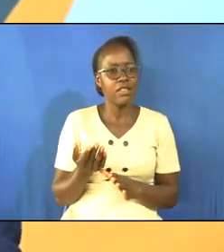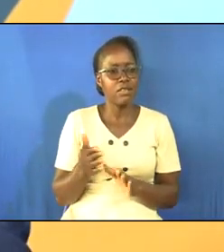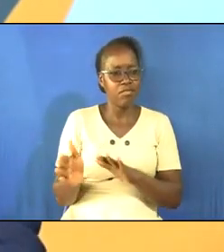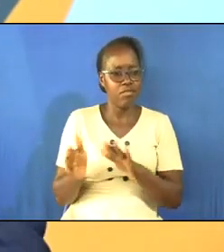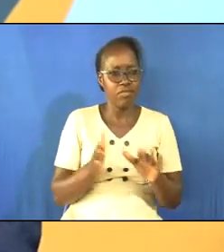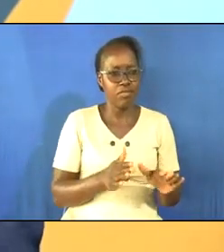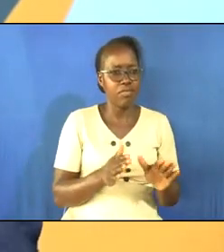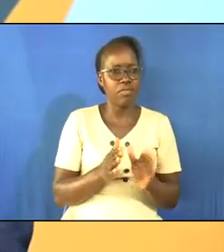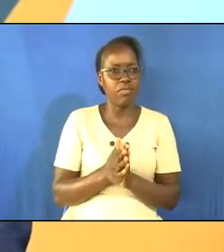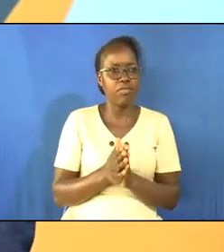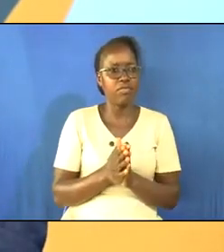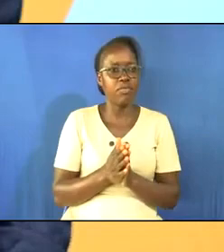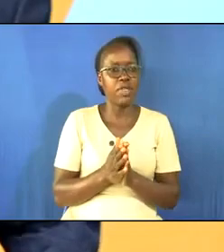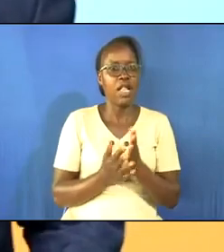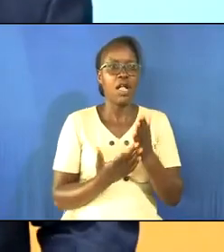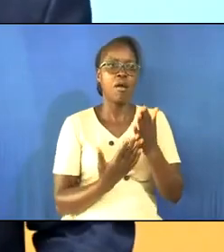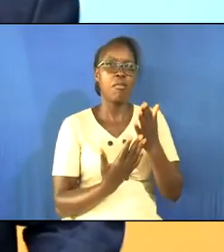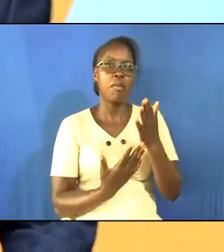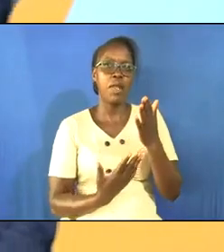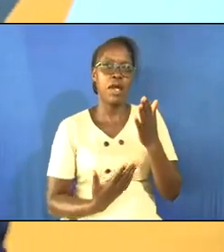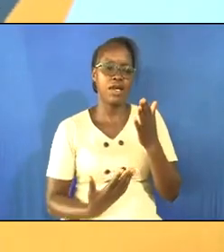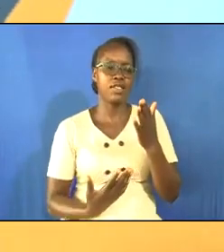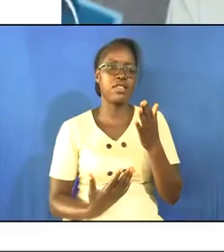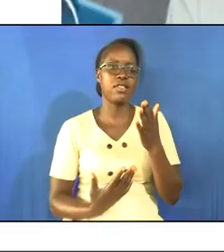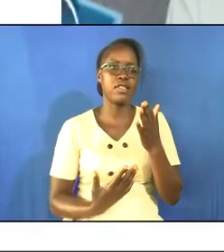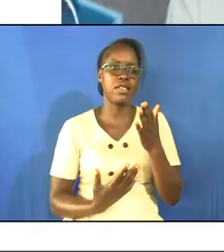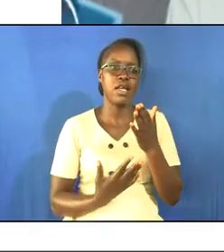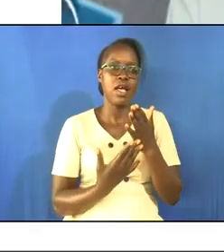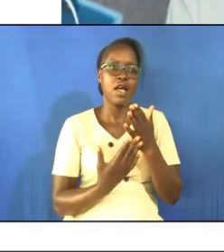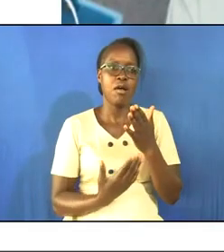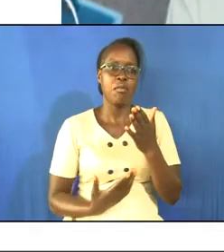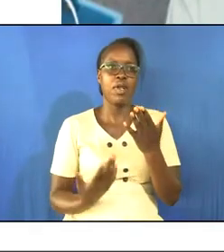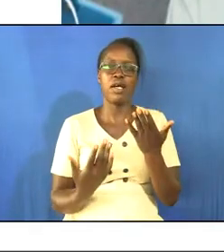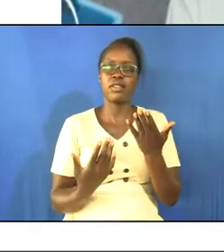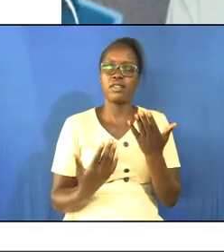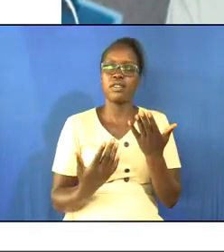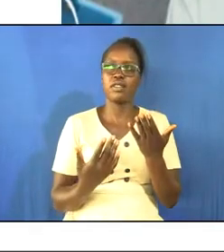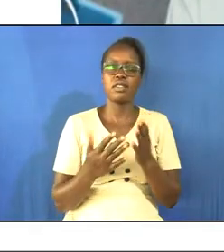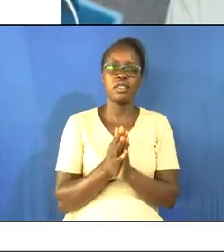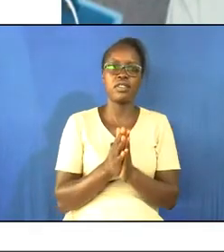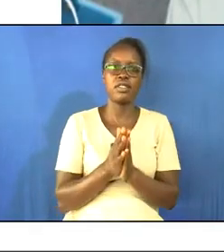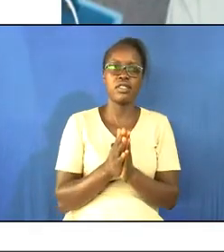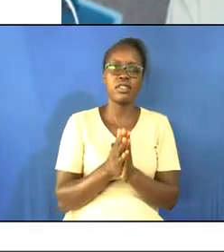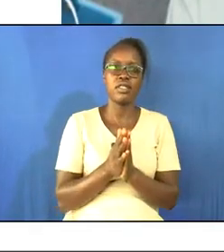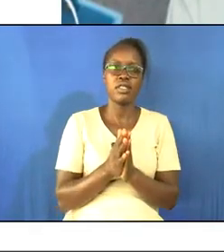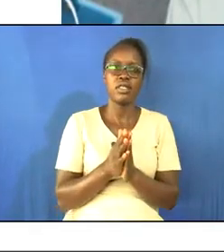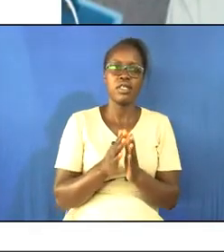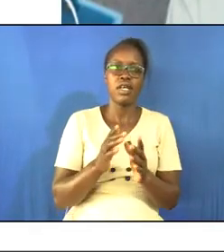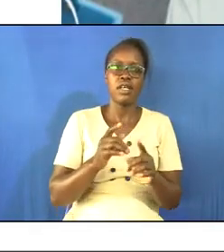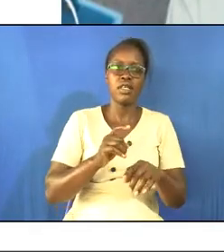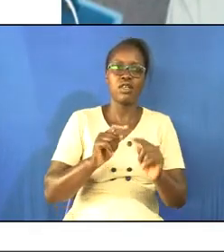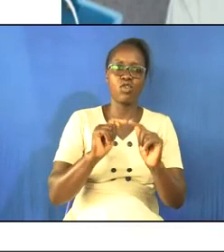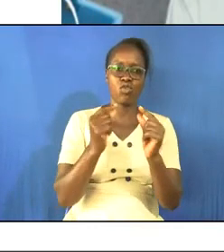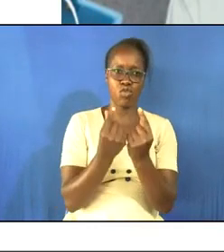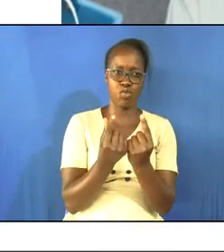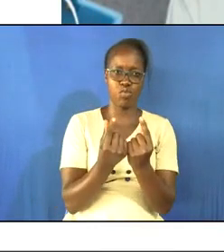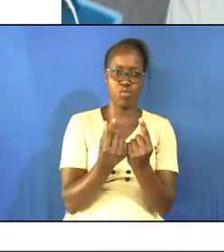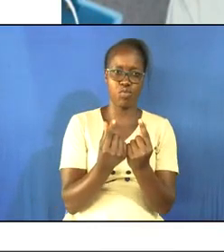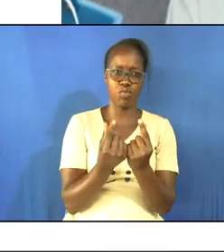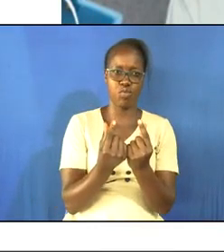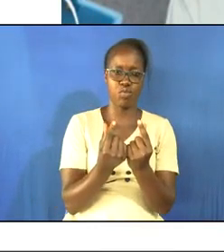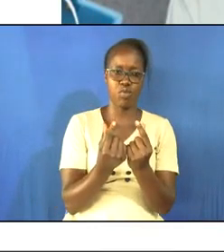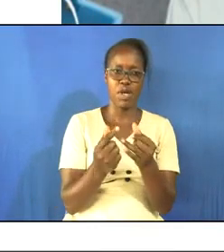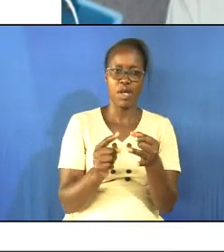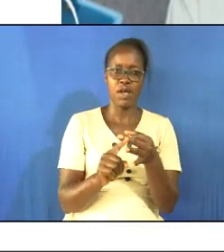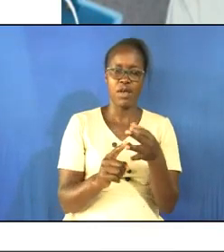Another thing we normally say is black ethnicity or Hispanic ethnicity. So the Latinos and the black races are at an increased risk. The other